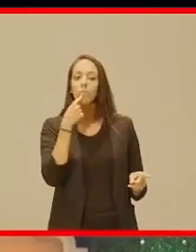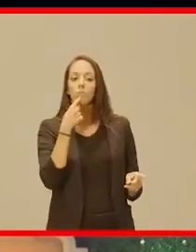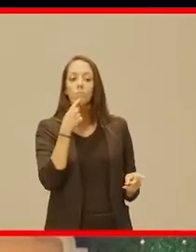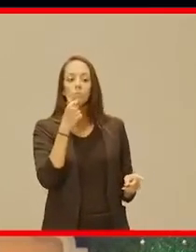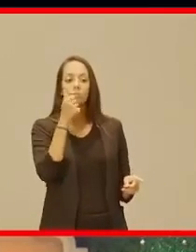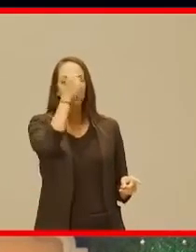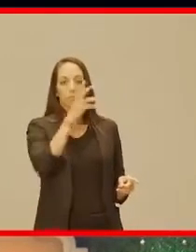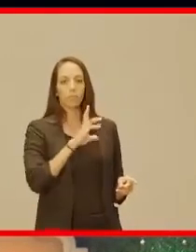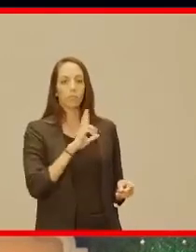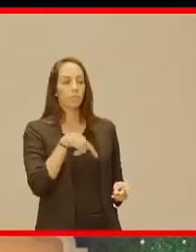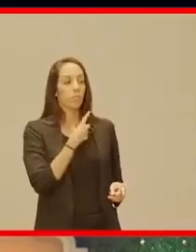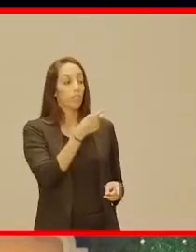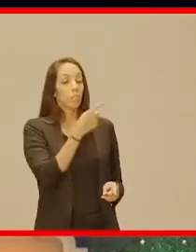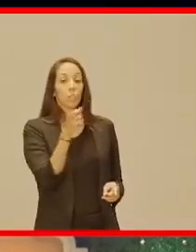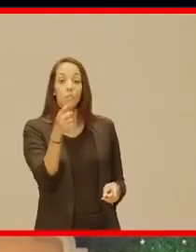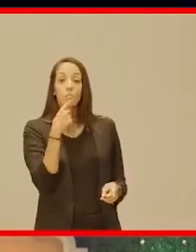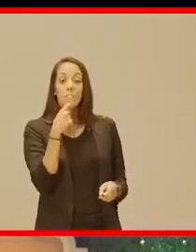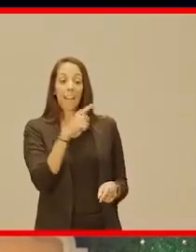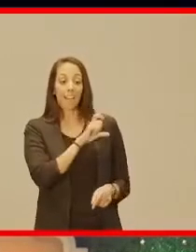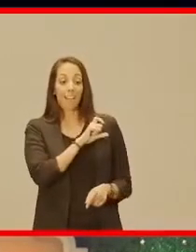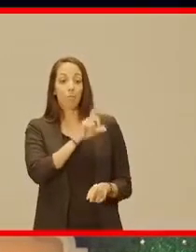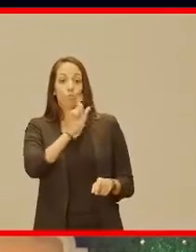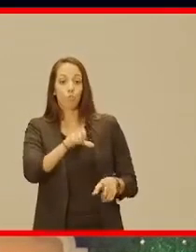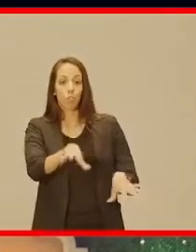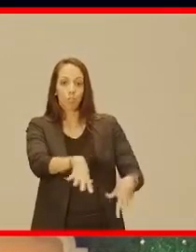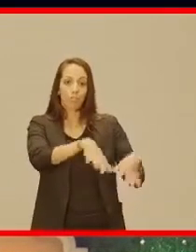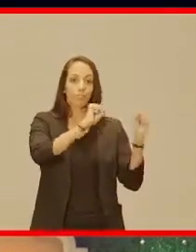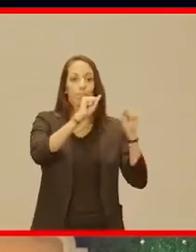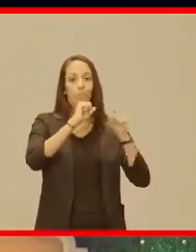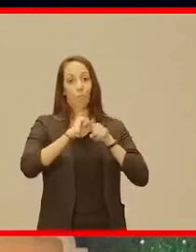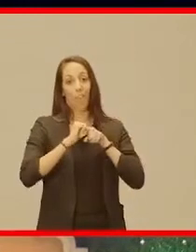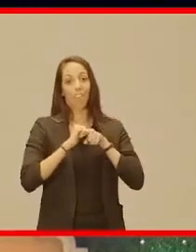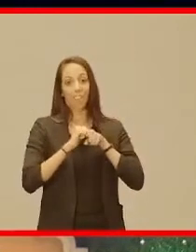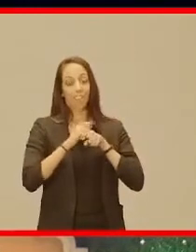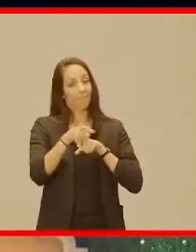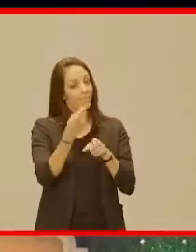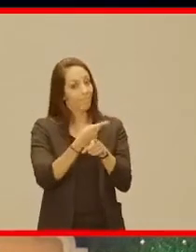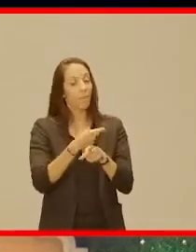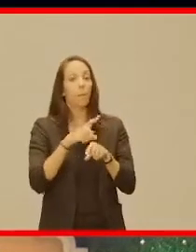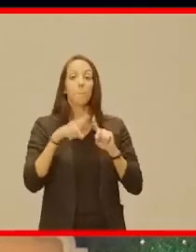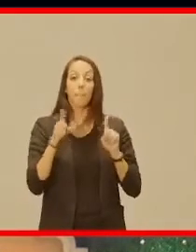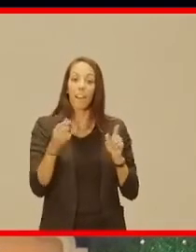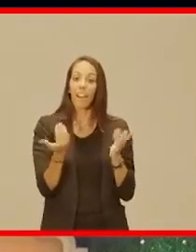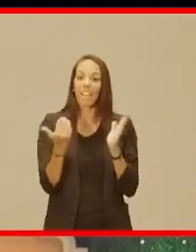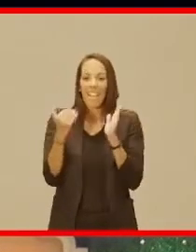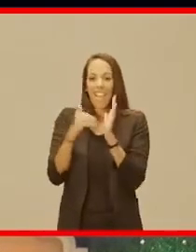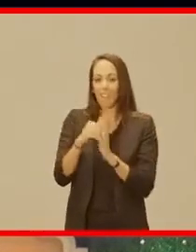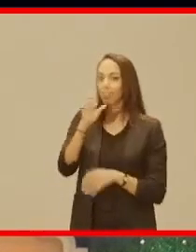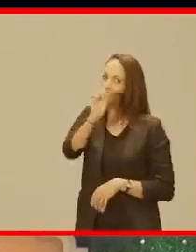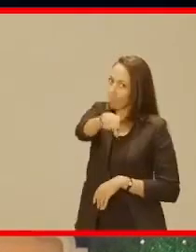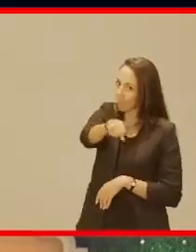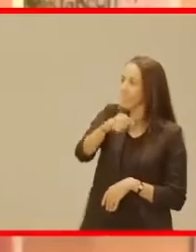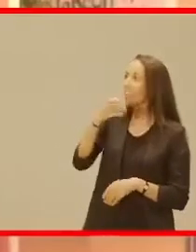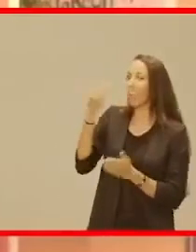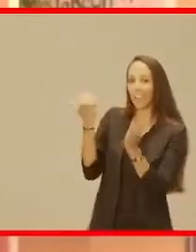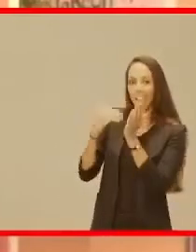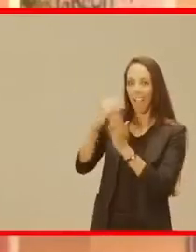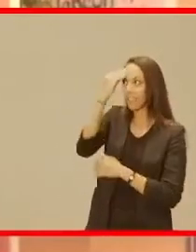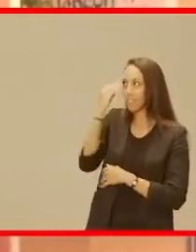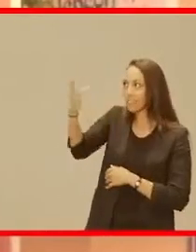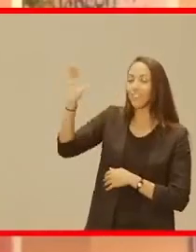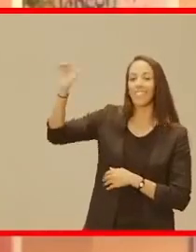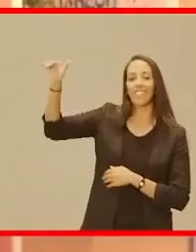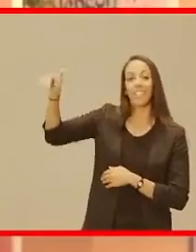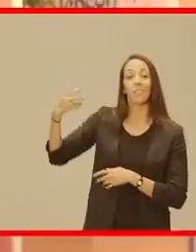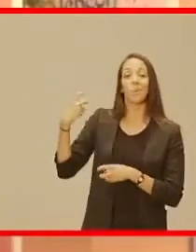gets and should get. So, yes. But that's a perfect example of being able to go to your legislator and saying, hey, there's this problem. I have